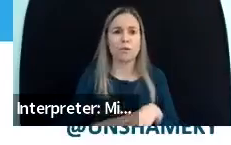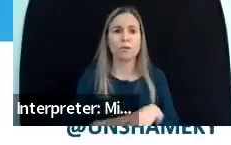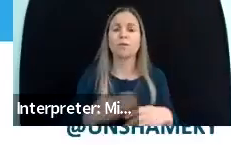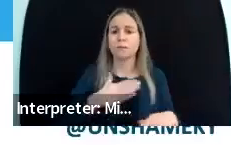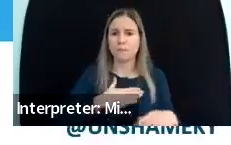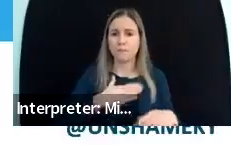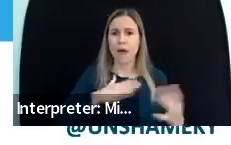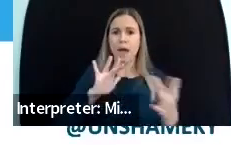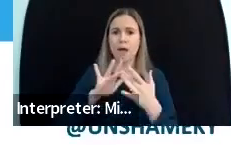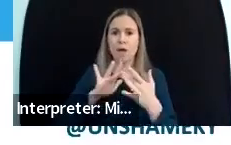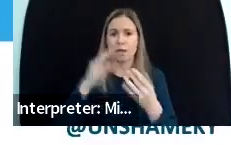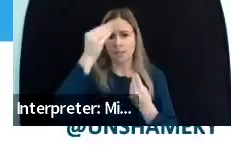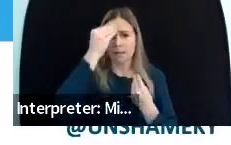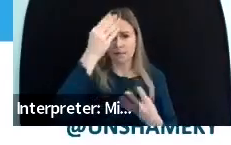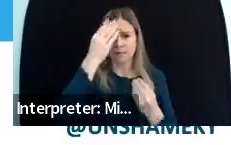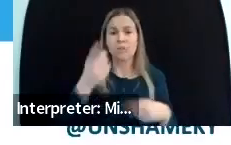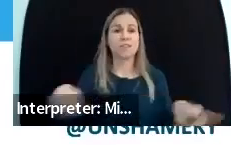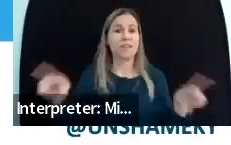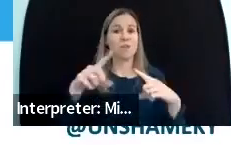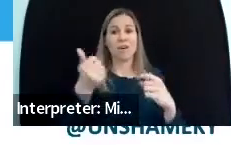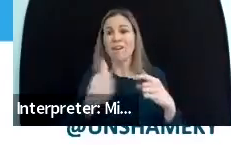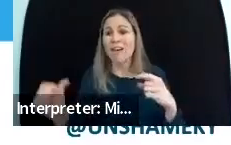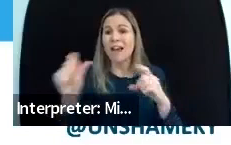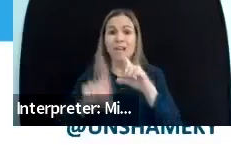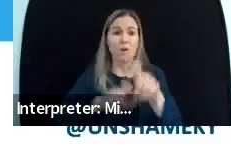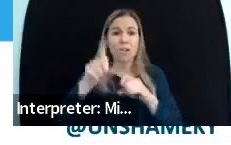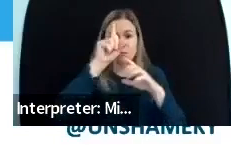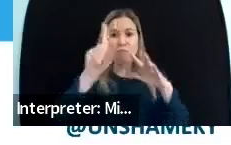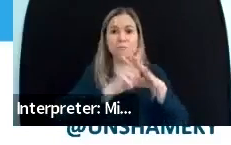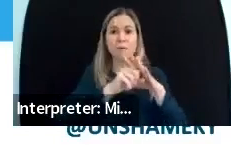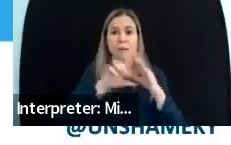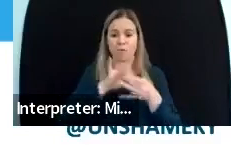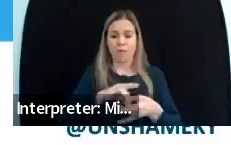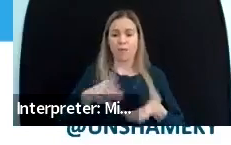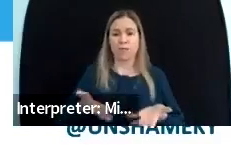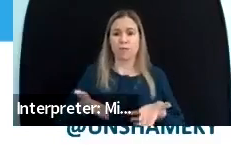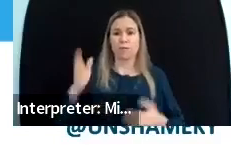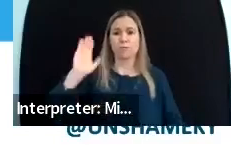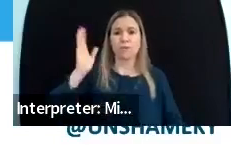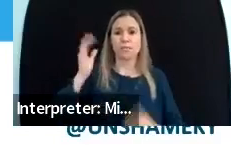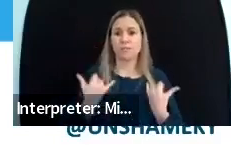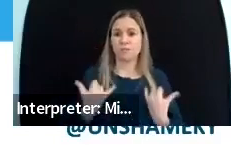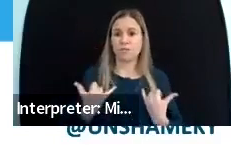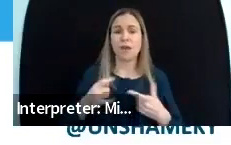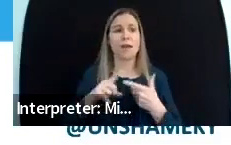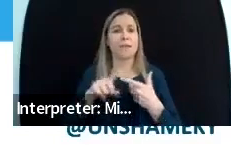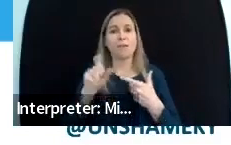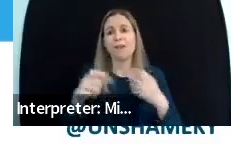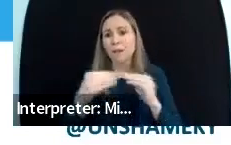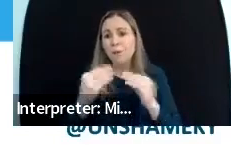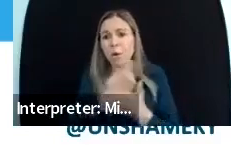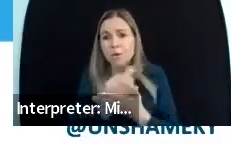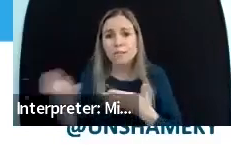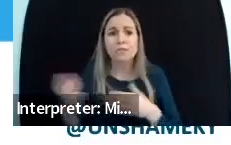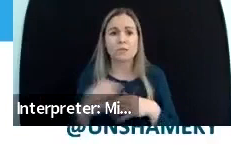contact information. If you have any questions about the presentation today, if you want access to more resources, you can